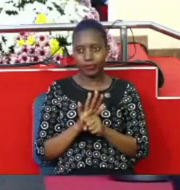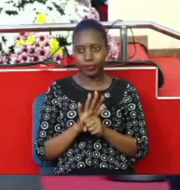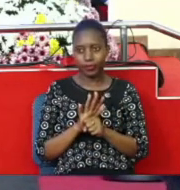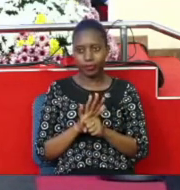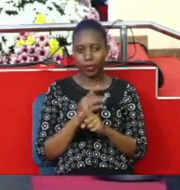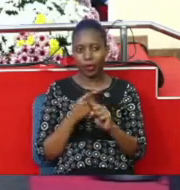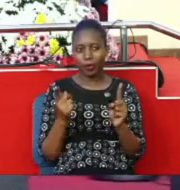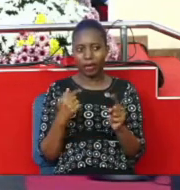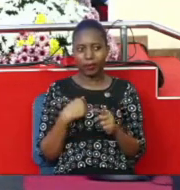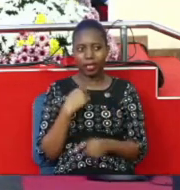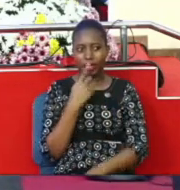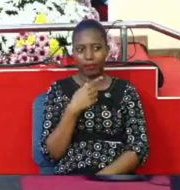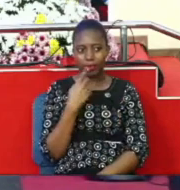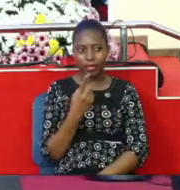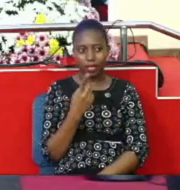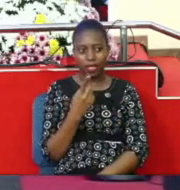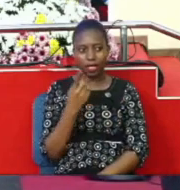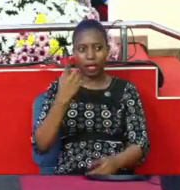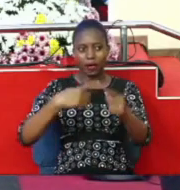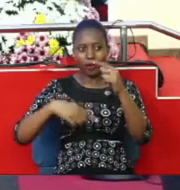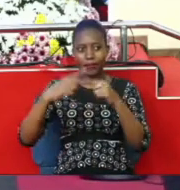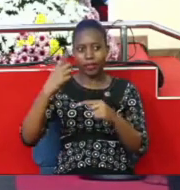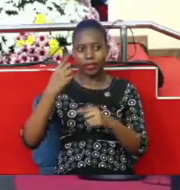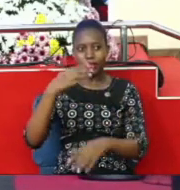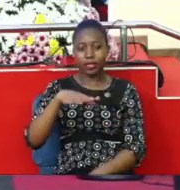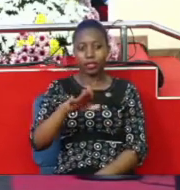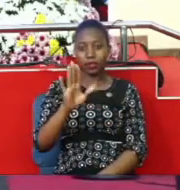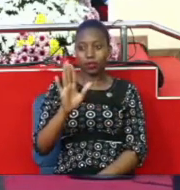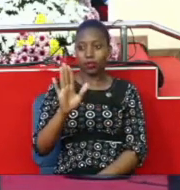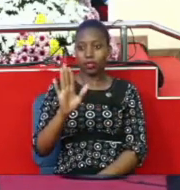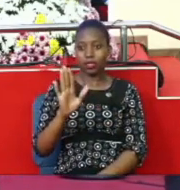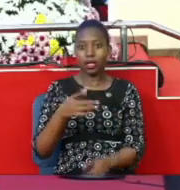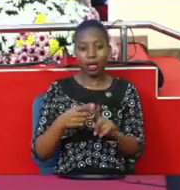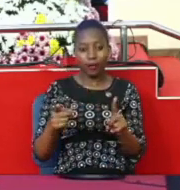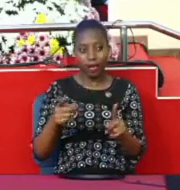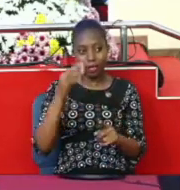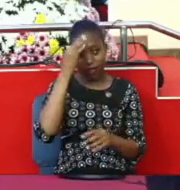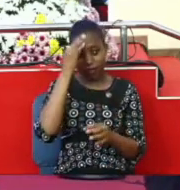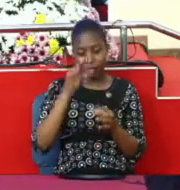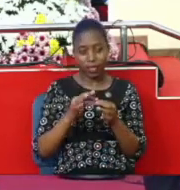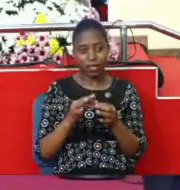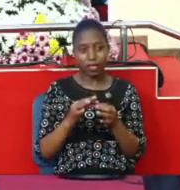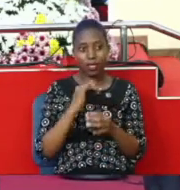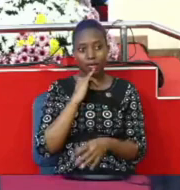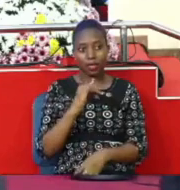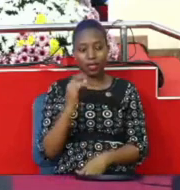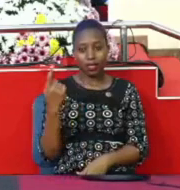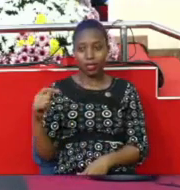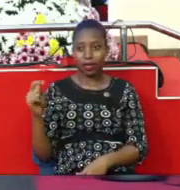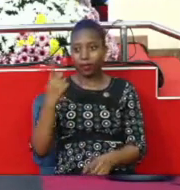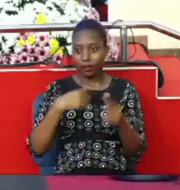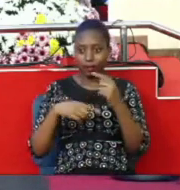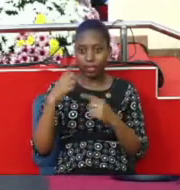said, victory is yours. Ushindi ni wako. But faith is the victory. Imani ndio ushindi. Or do you want to stand up? I'll pray for you too.